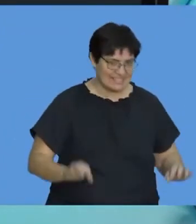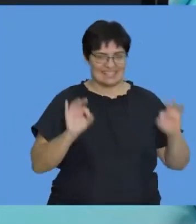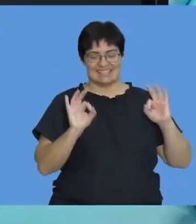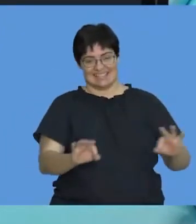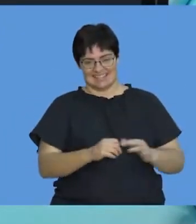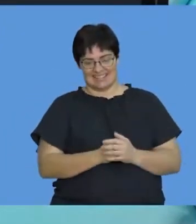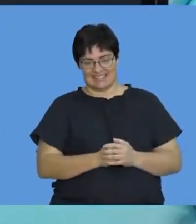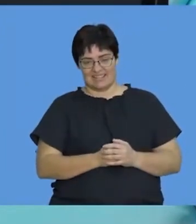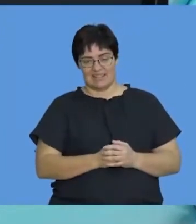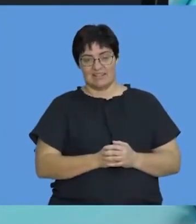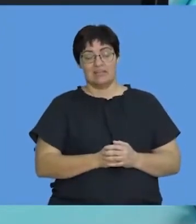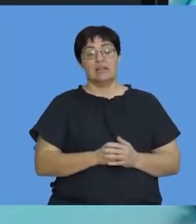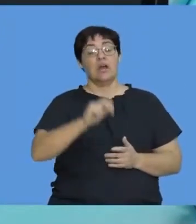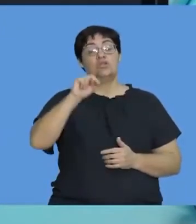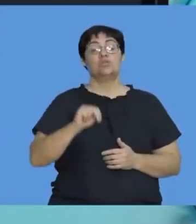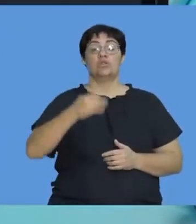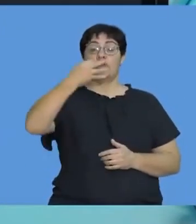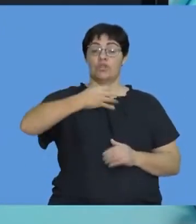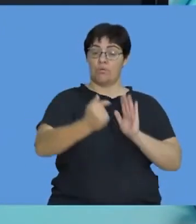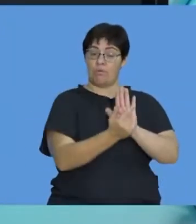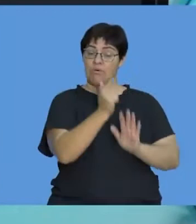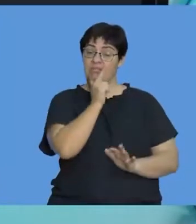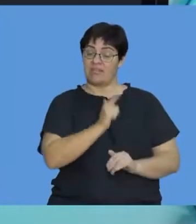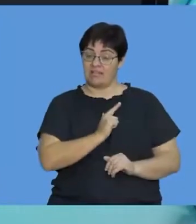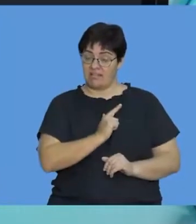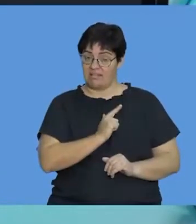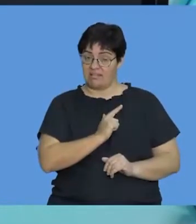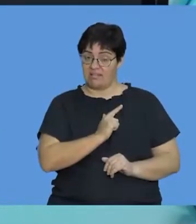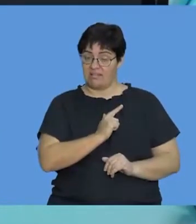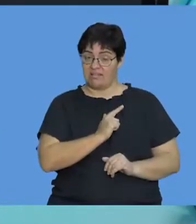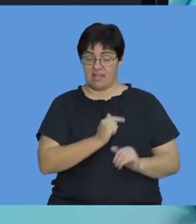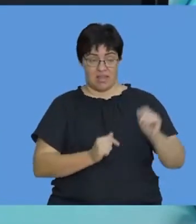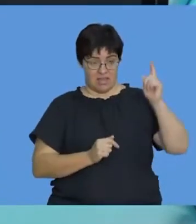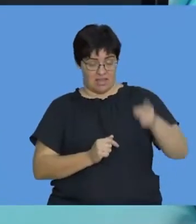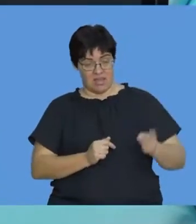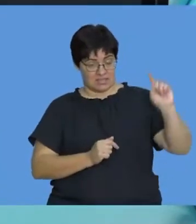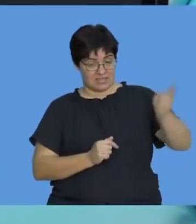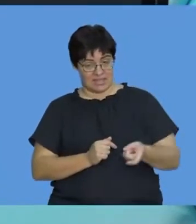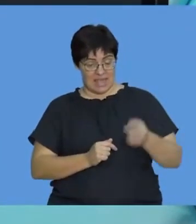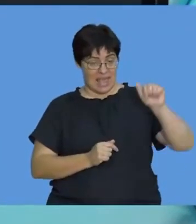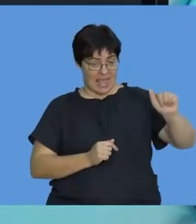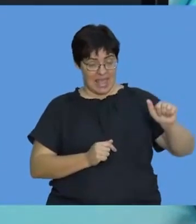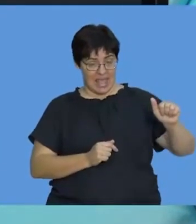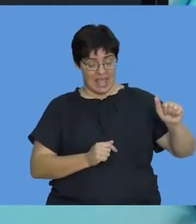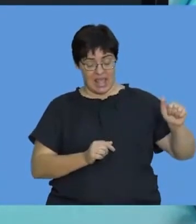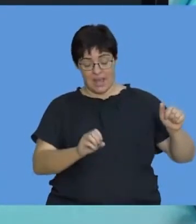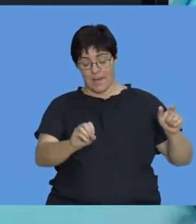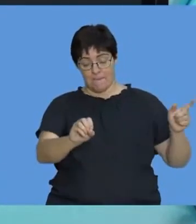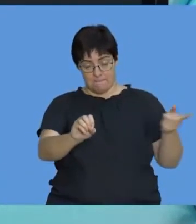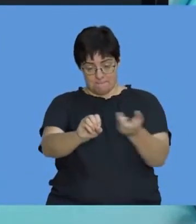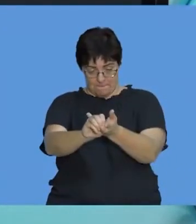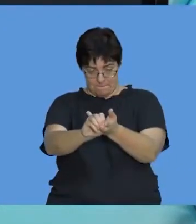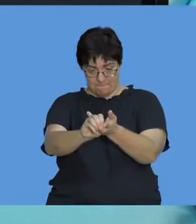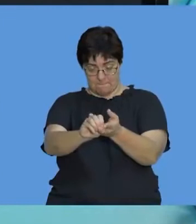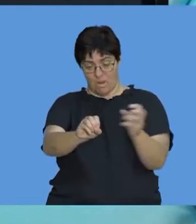Absolutely. Remember, Newton's third law says to us that when body A, hockey stick, exerts a force on